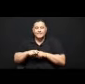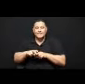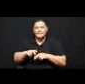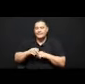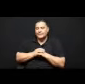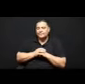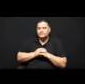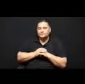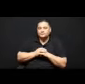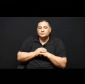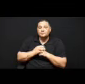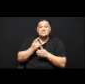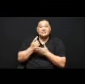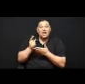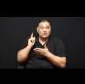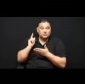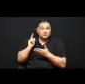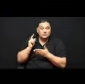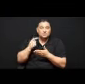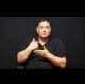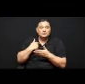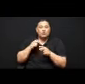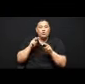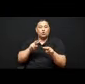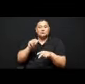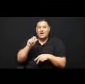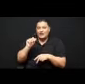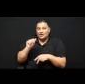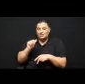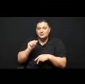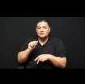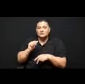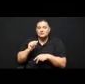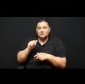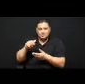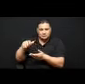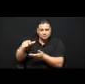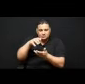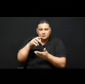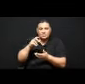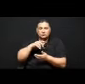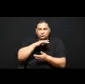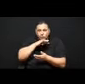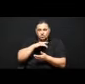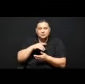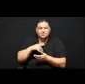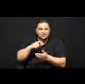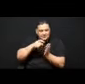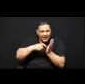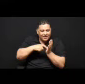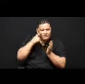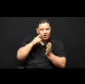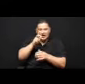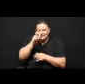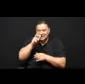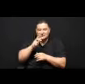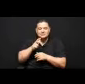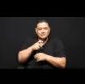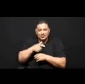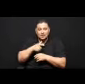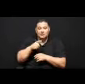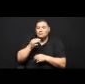I watched Ada, pilgrim of dirt, dig for insects near Hunter Creek. Beetles are her favorite, but she settles for